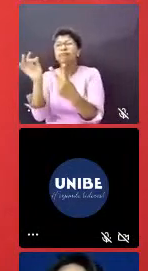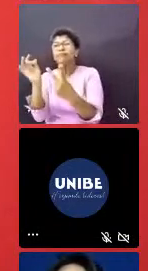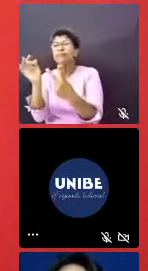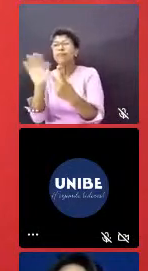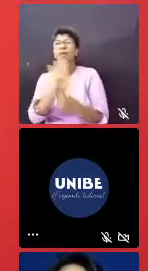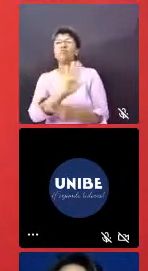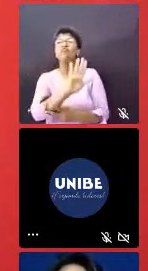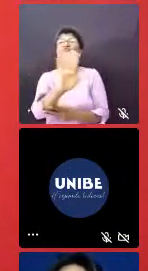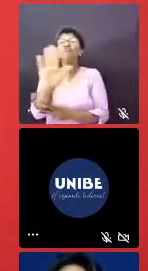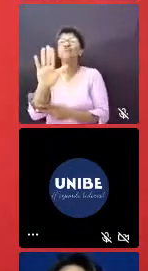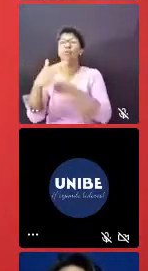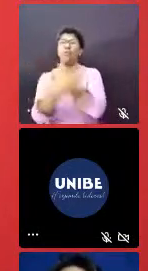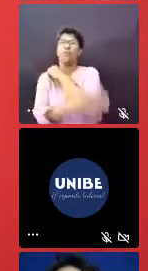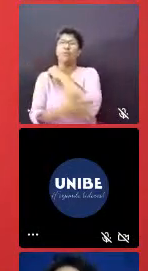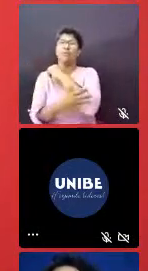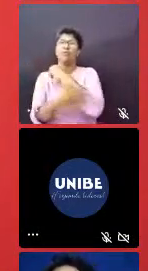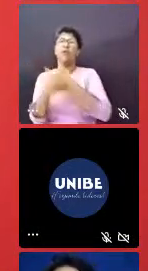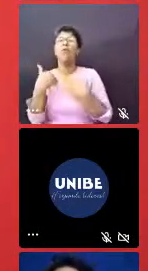context, in your country.